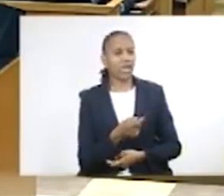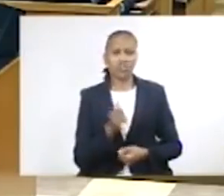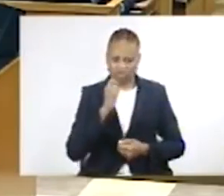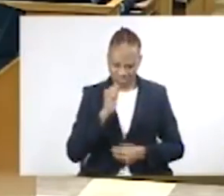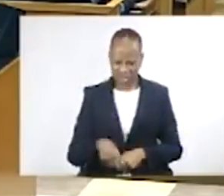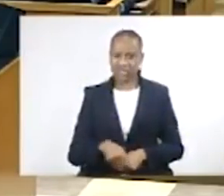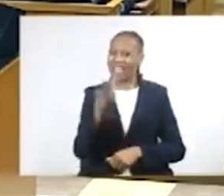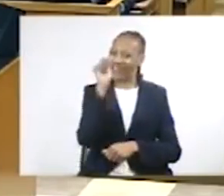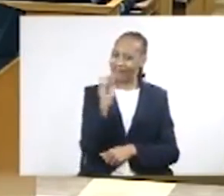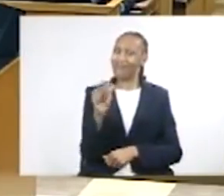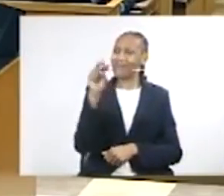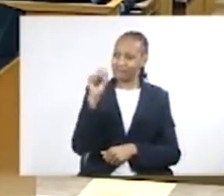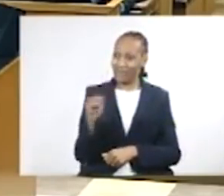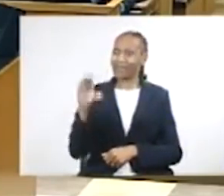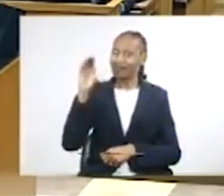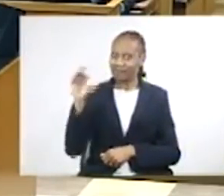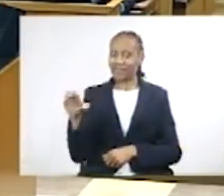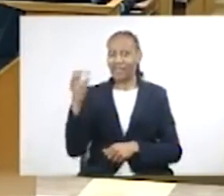Chairperson?